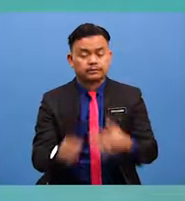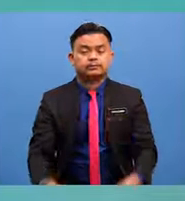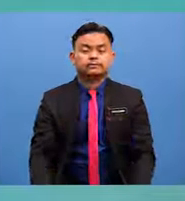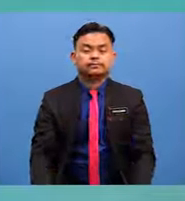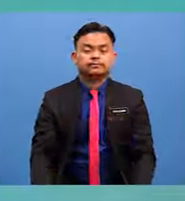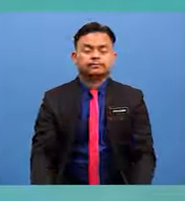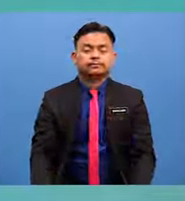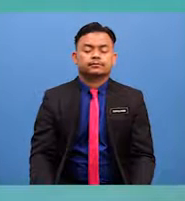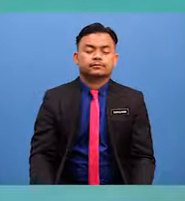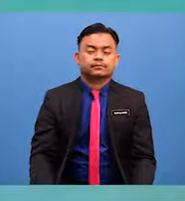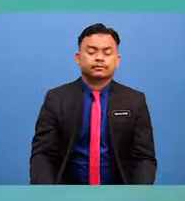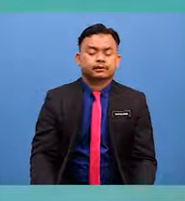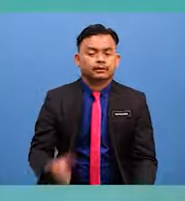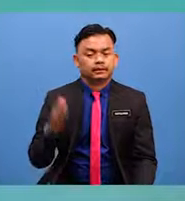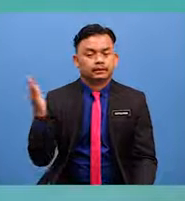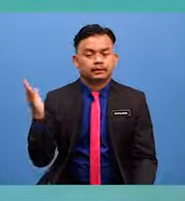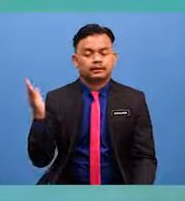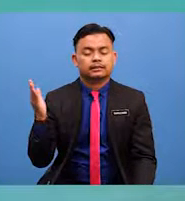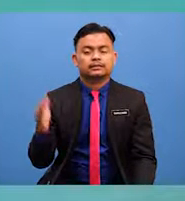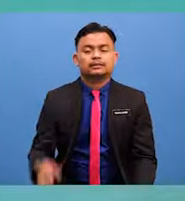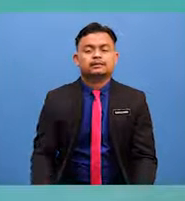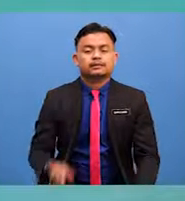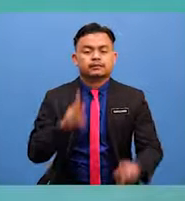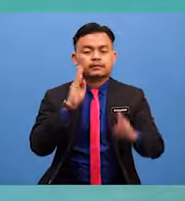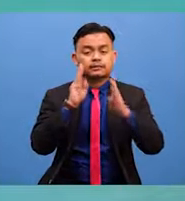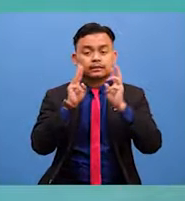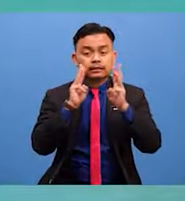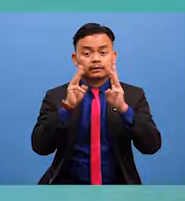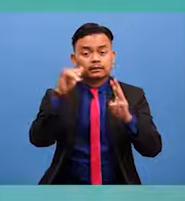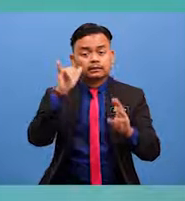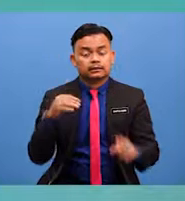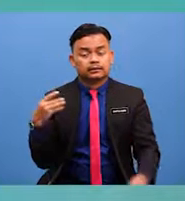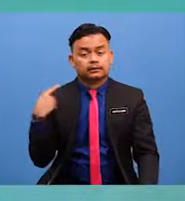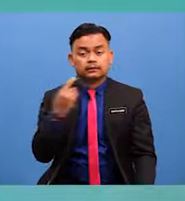today. Can you say the word again?